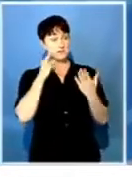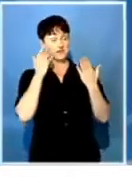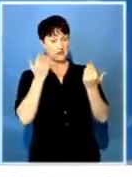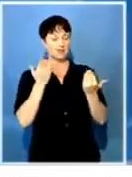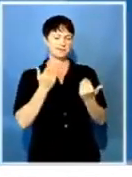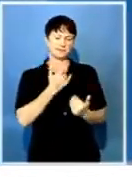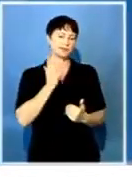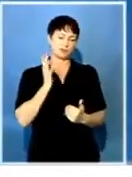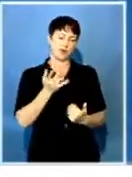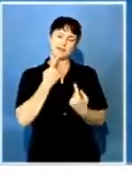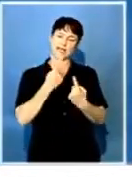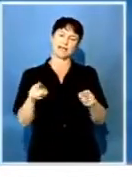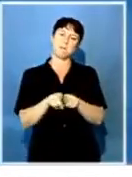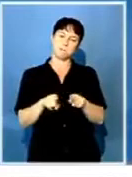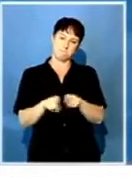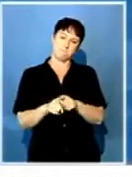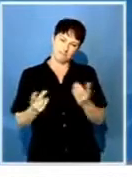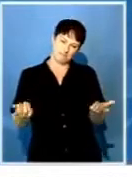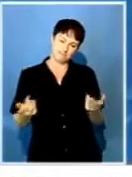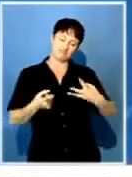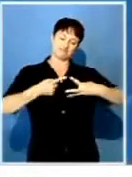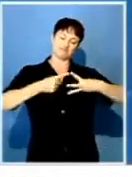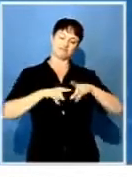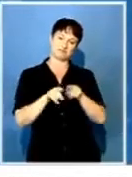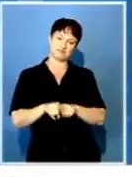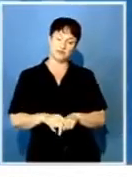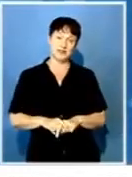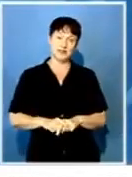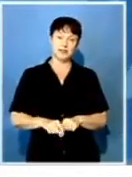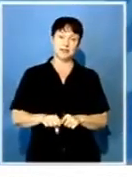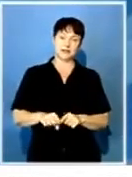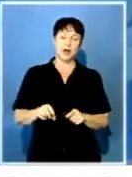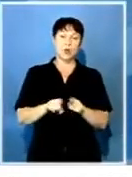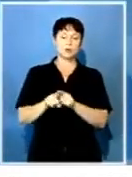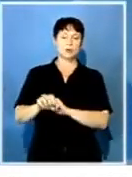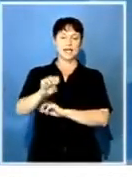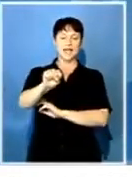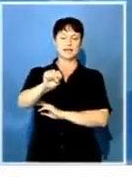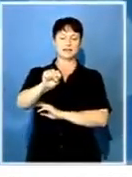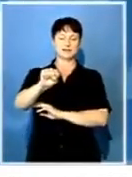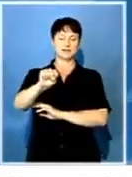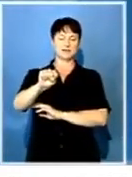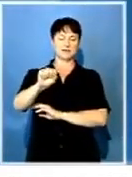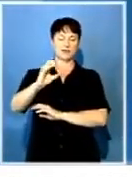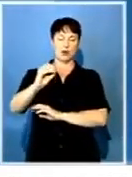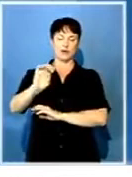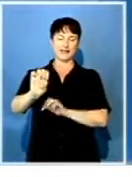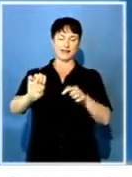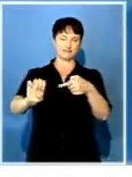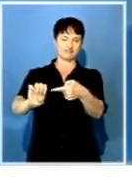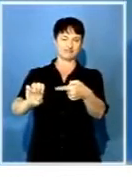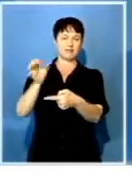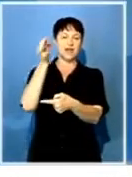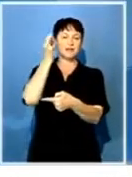say pretty much the same things. The state of the SOEs is also a point in question,